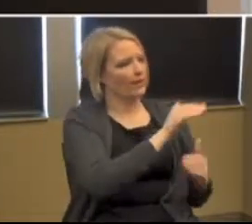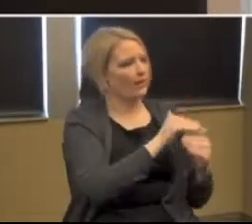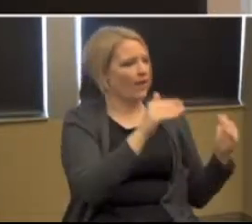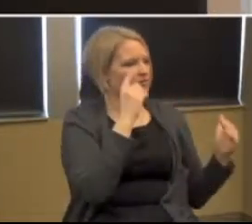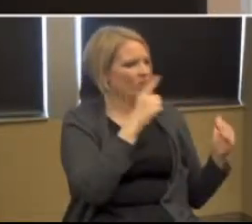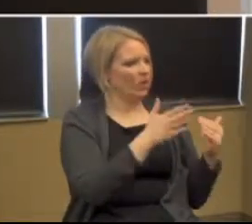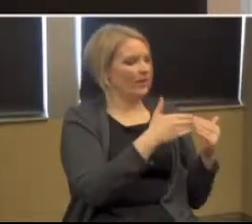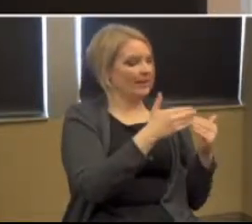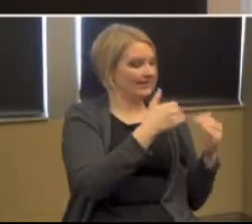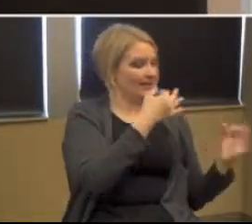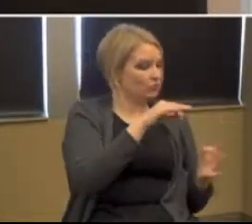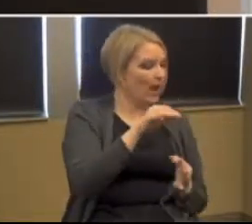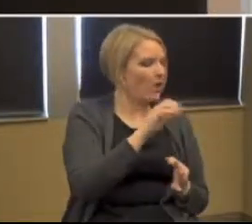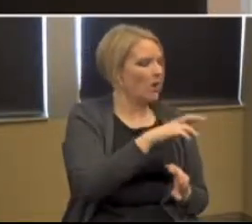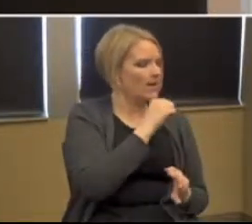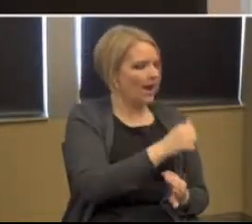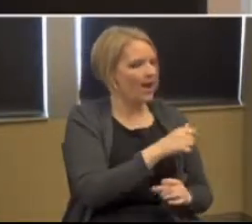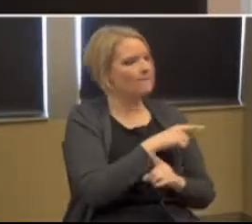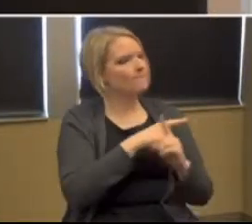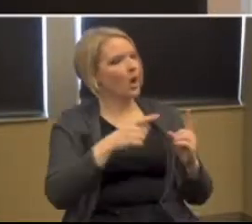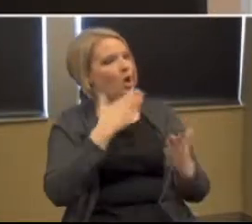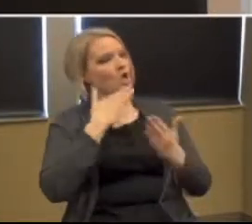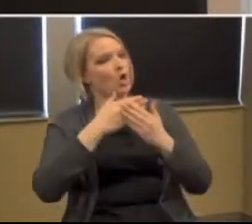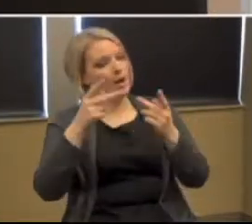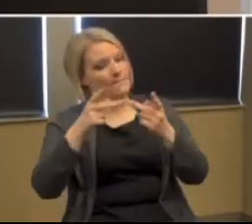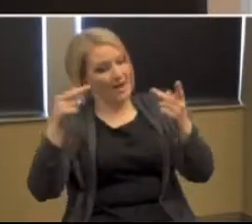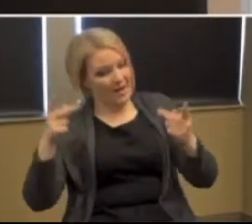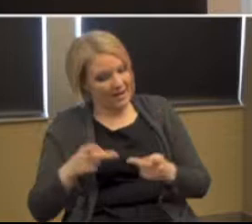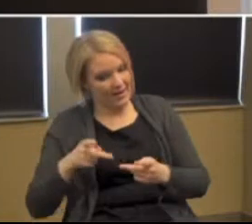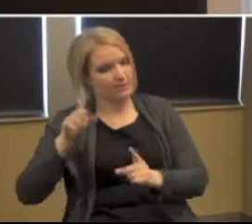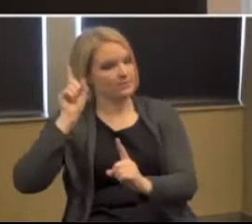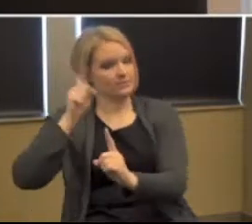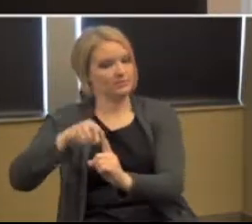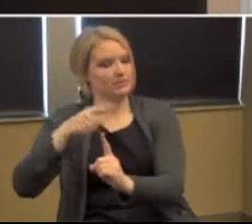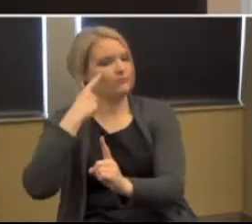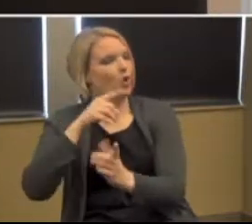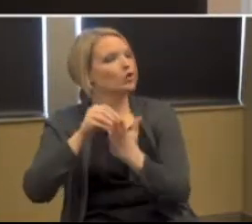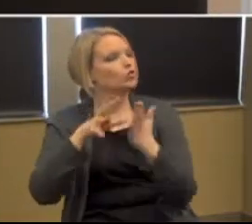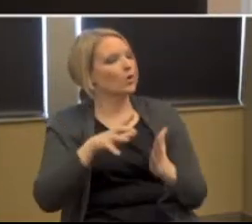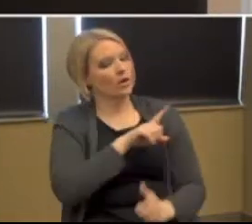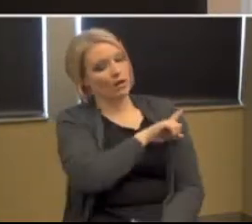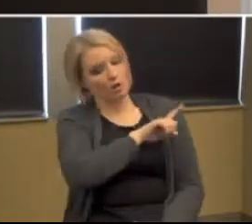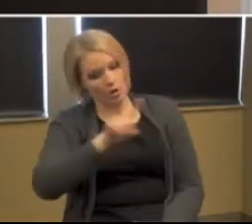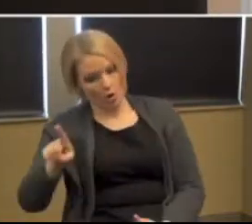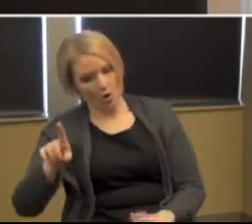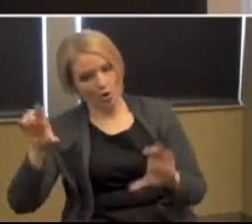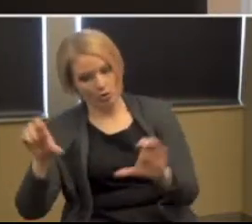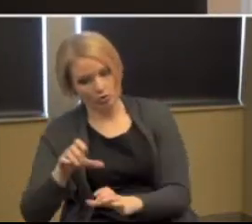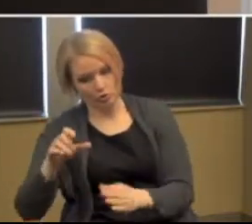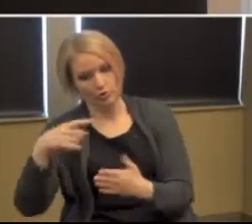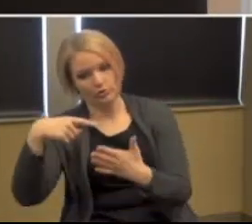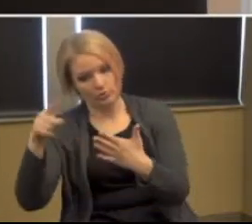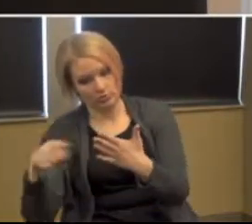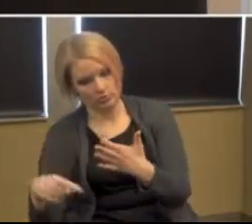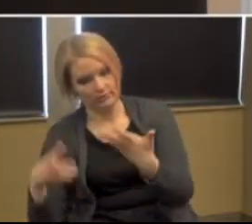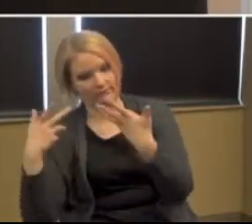would be a good location for a student to be able to complete their tasks in an area that's